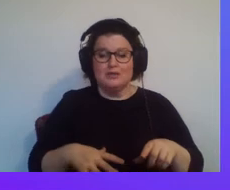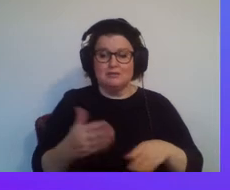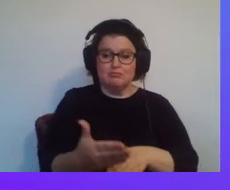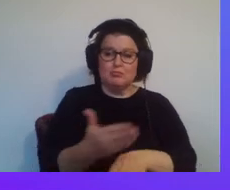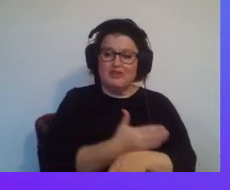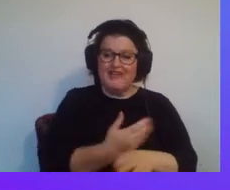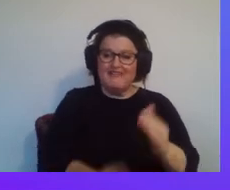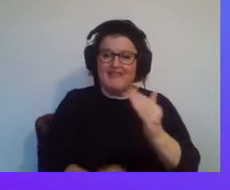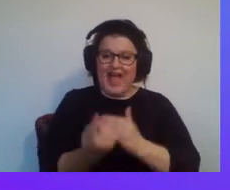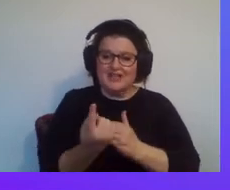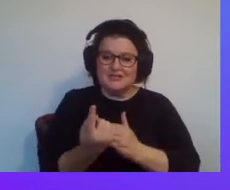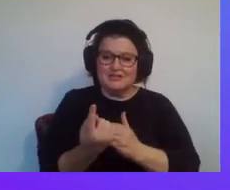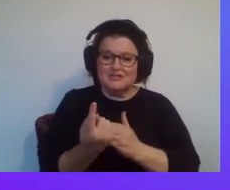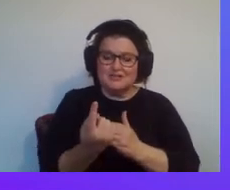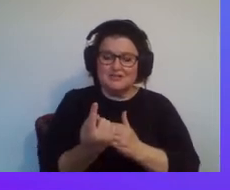we have is a positive